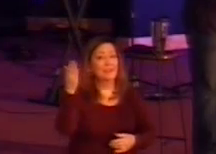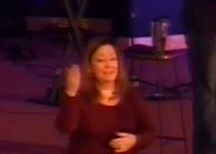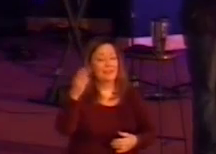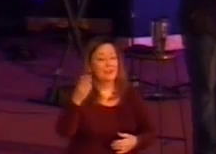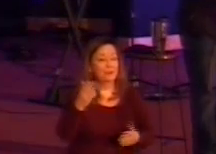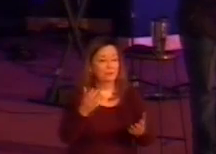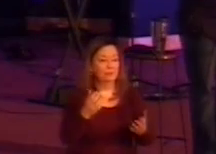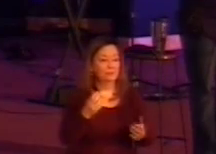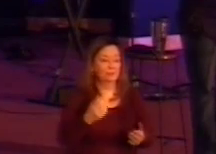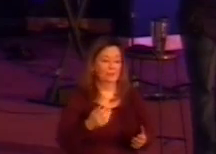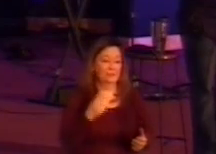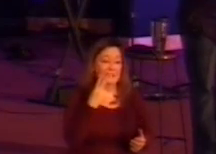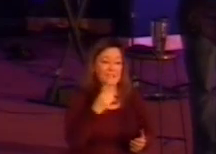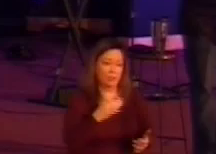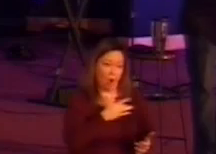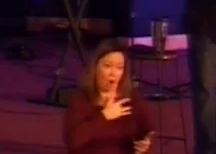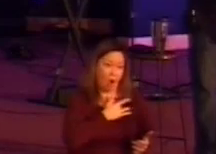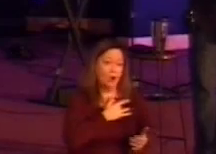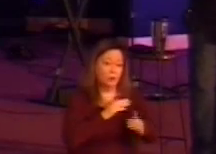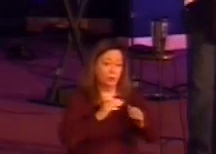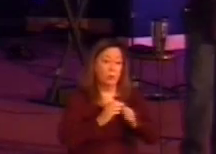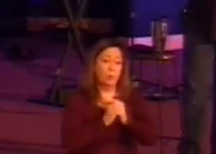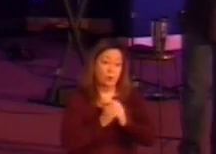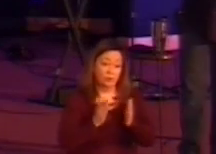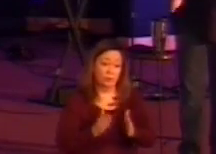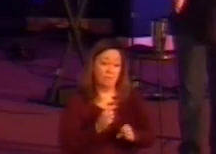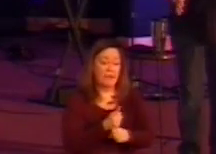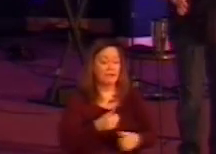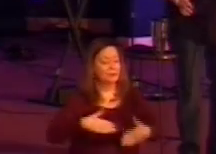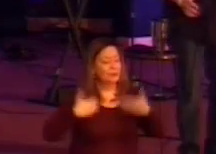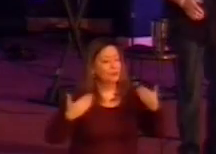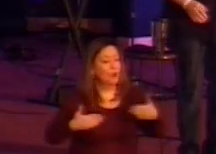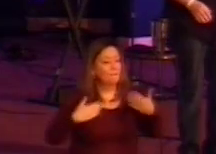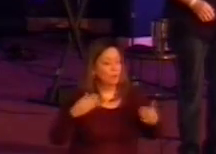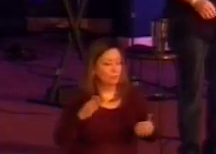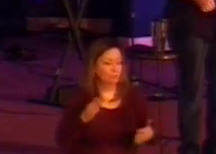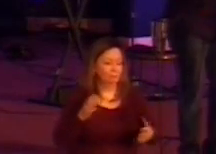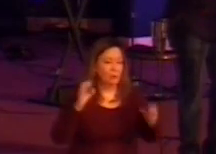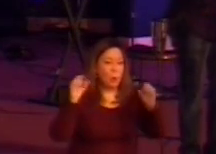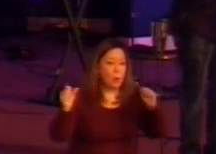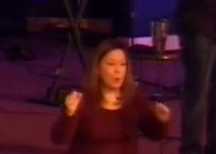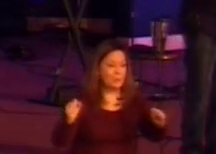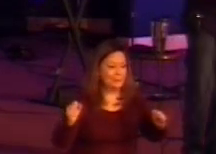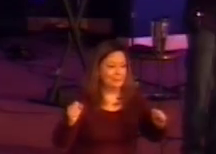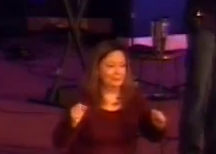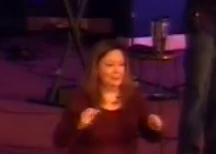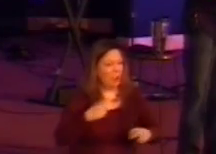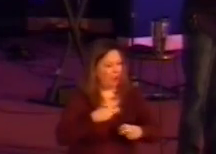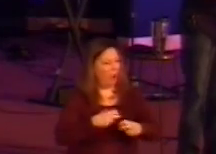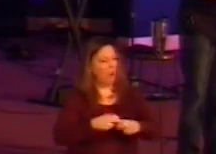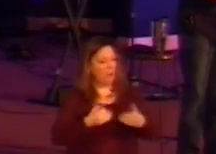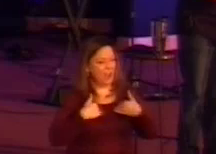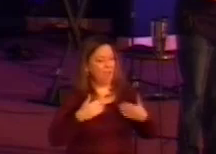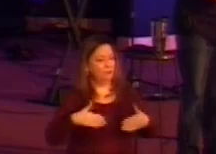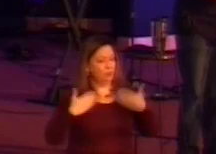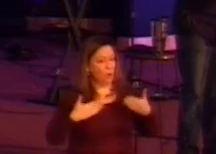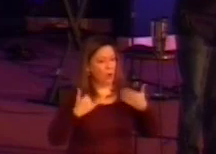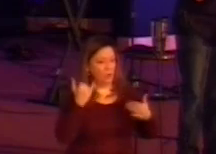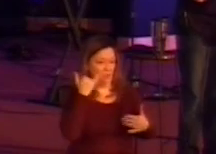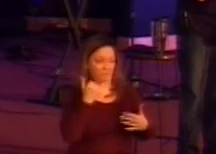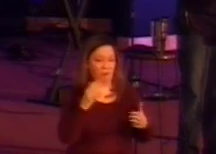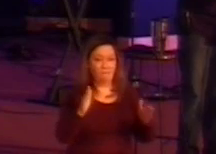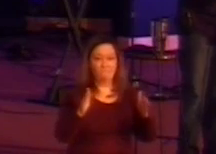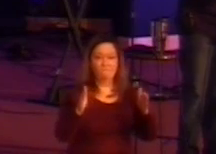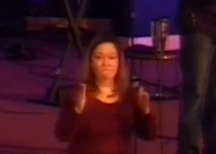the worshiper. Make a joyful noise. I think it's really hard to be joyful when you're